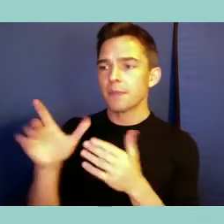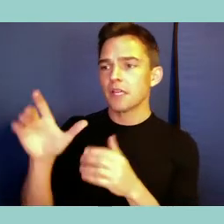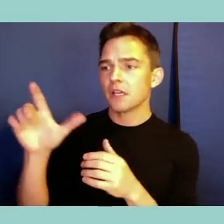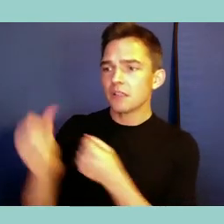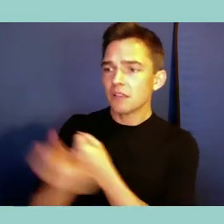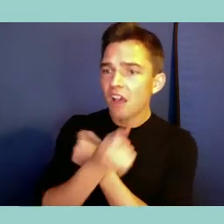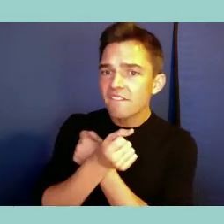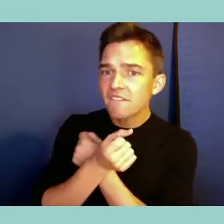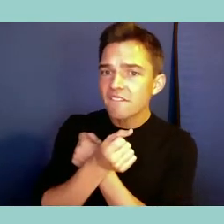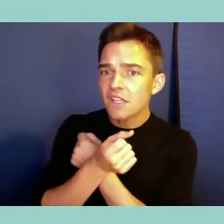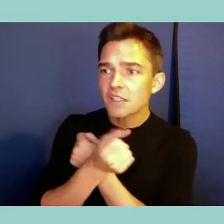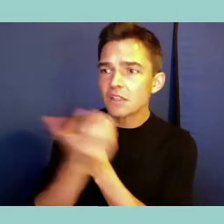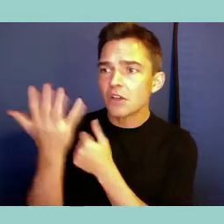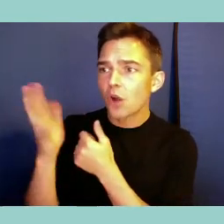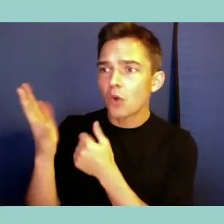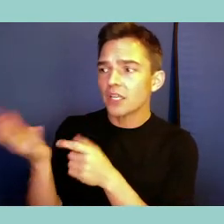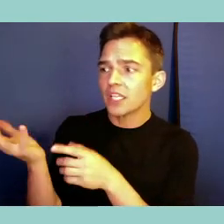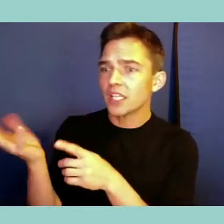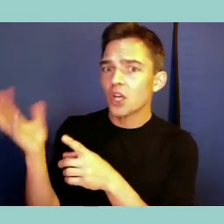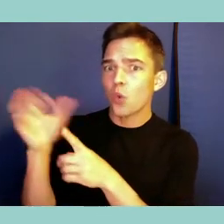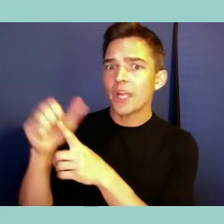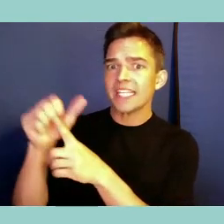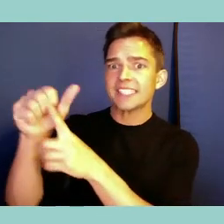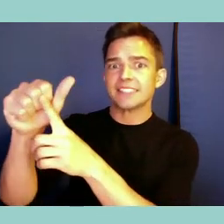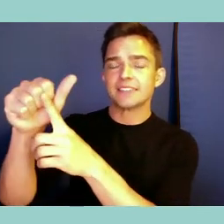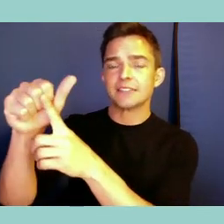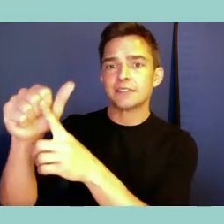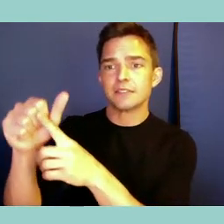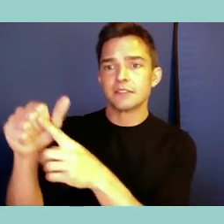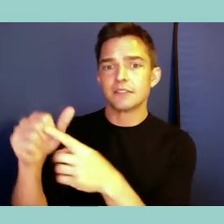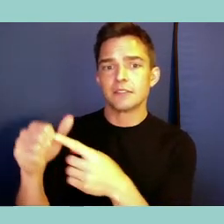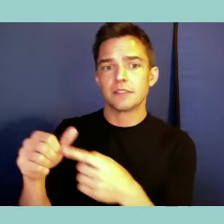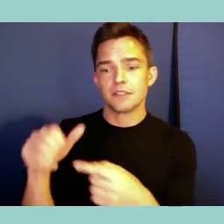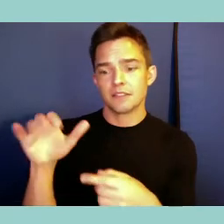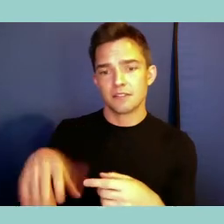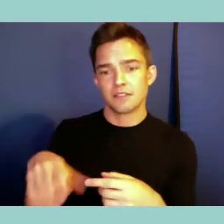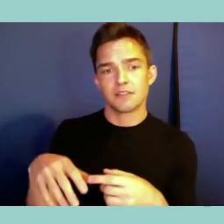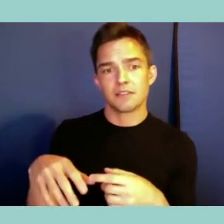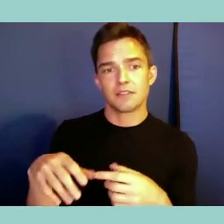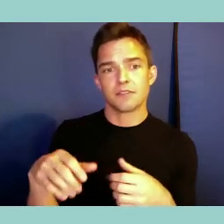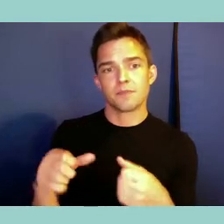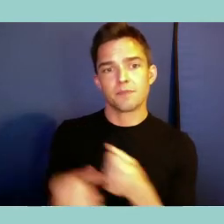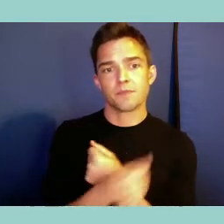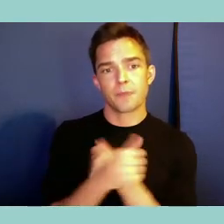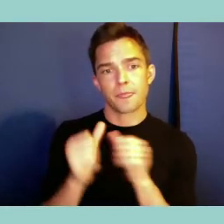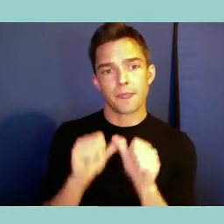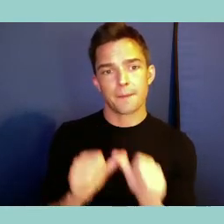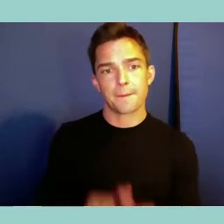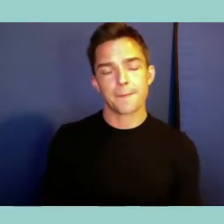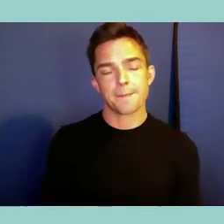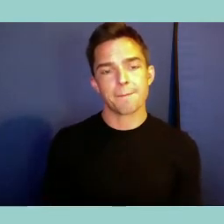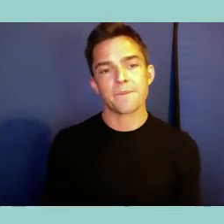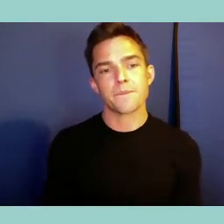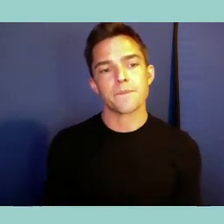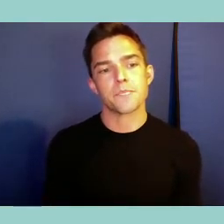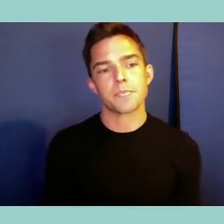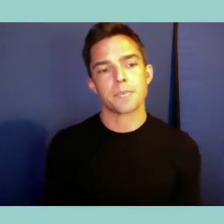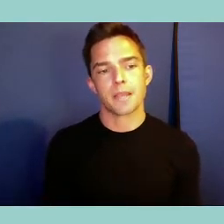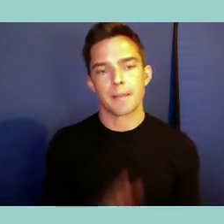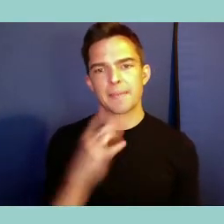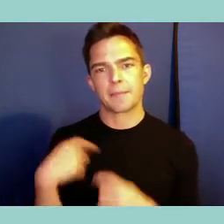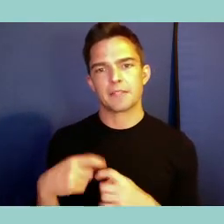love is already winning. El amor ya está ganando.